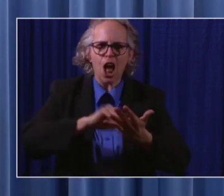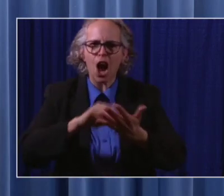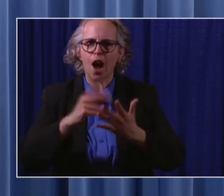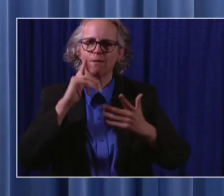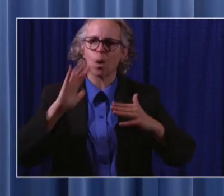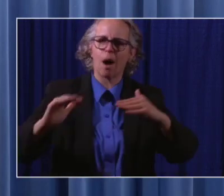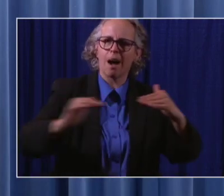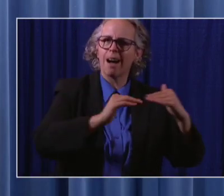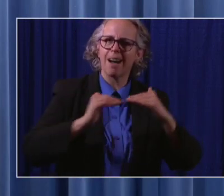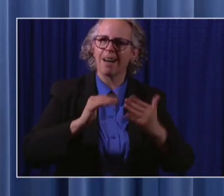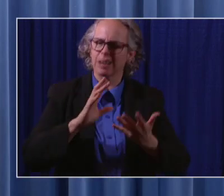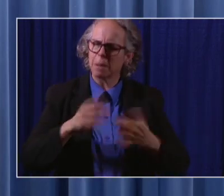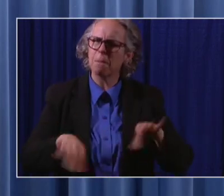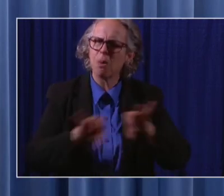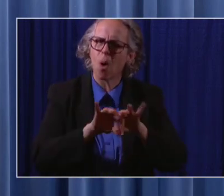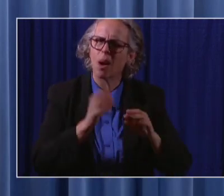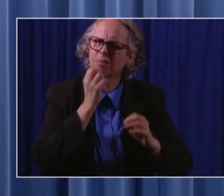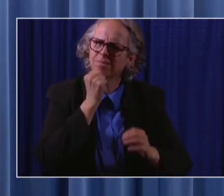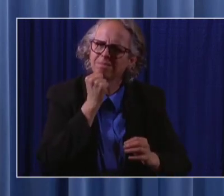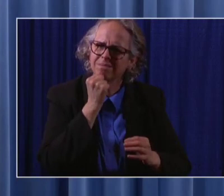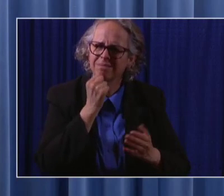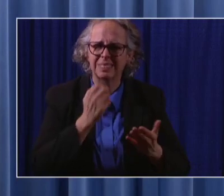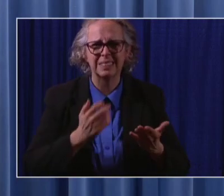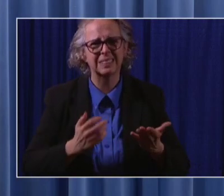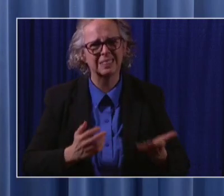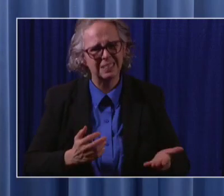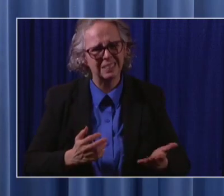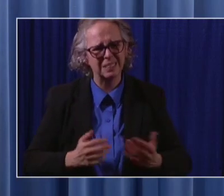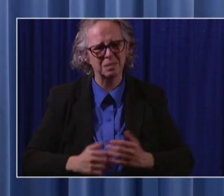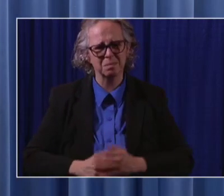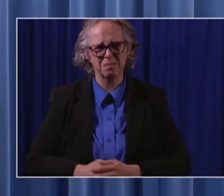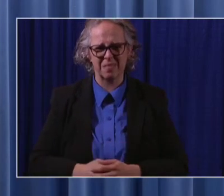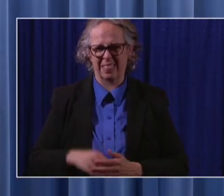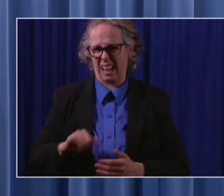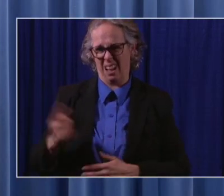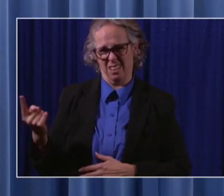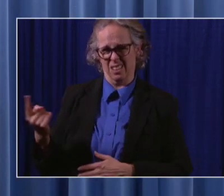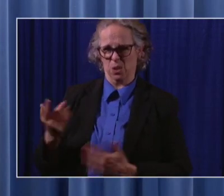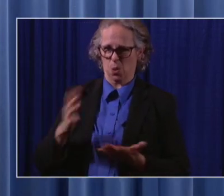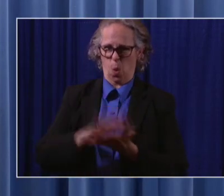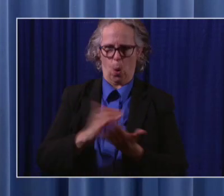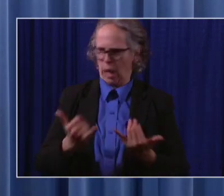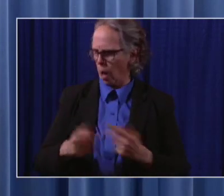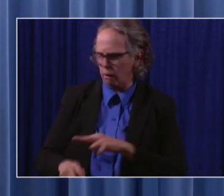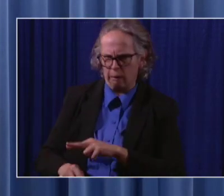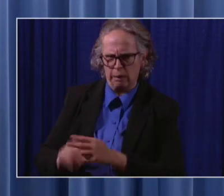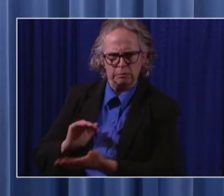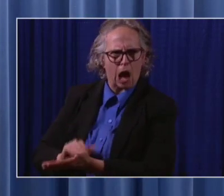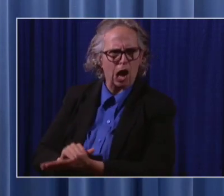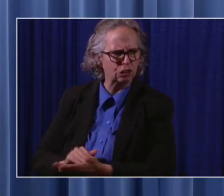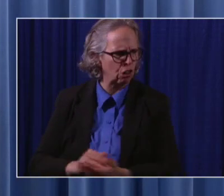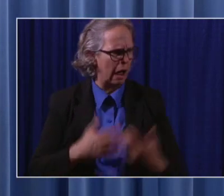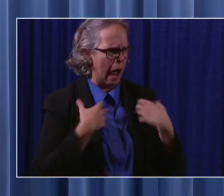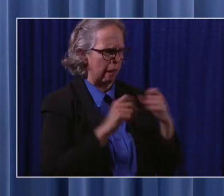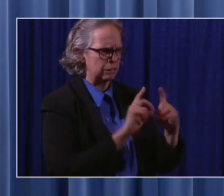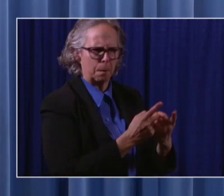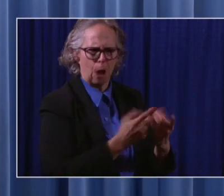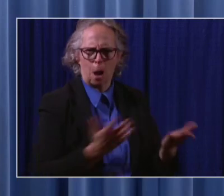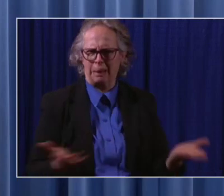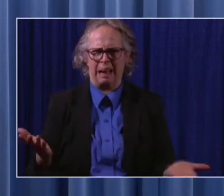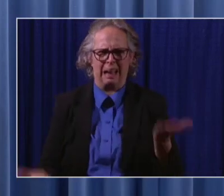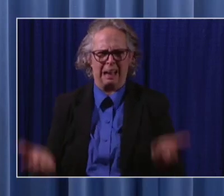is also very, very important. So schools are weighing these two things. They're weighing the safety of not just the kids, they're weighing the safety of the